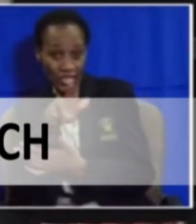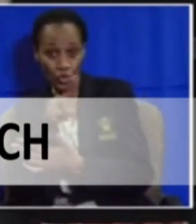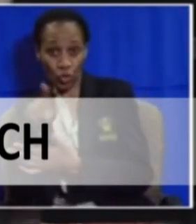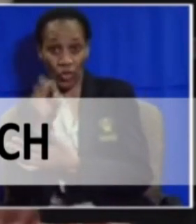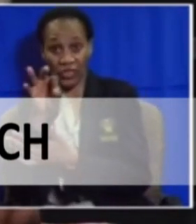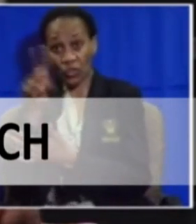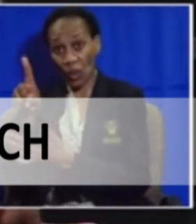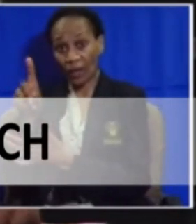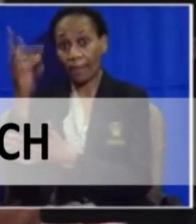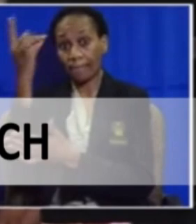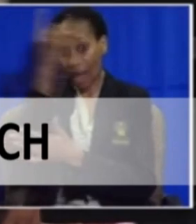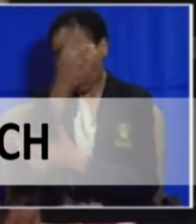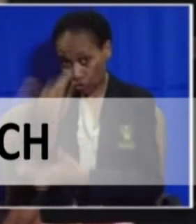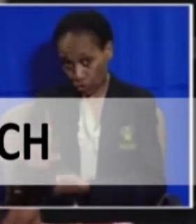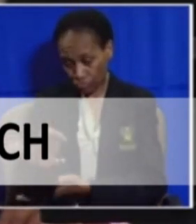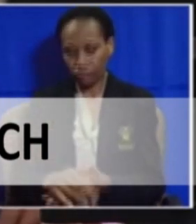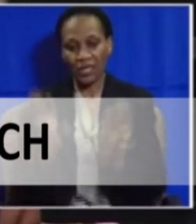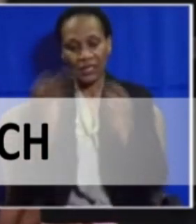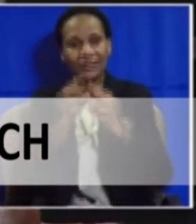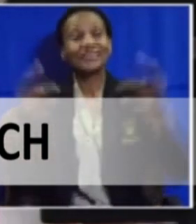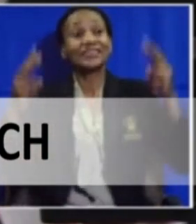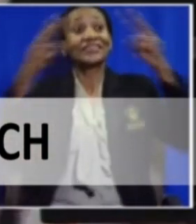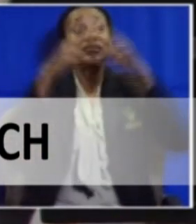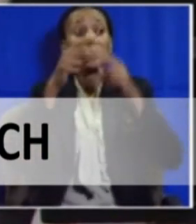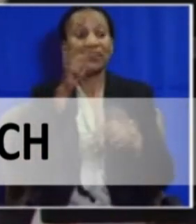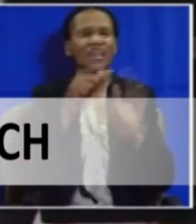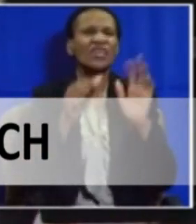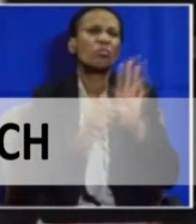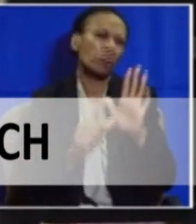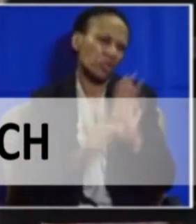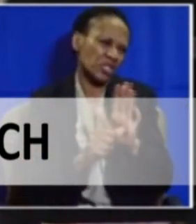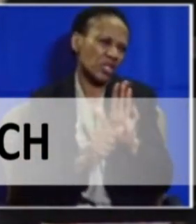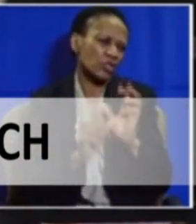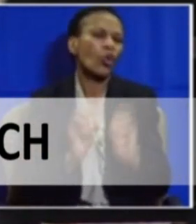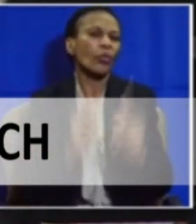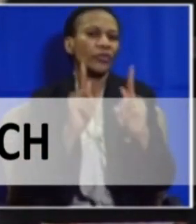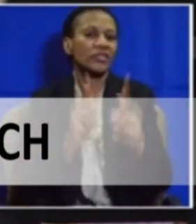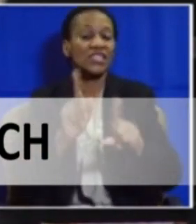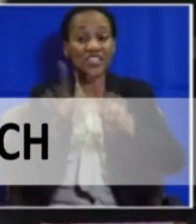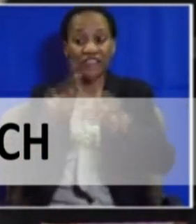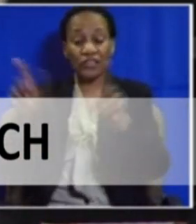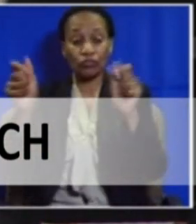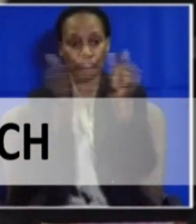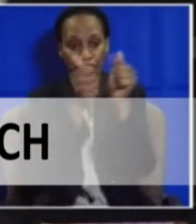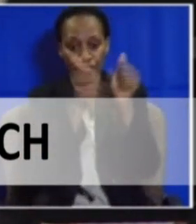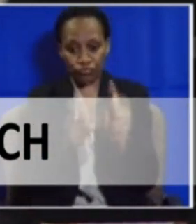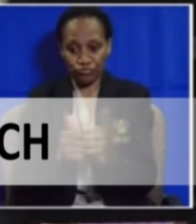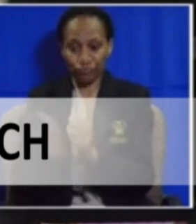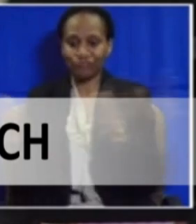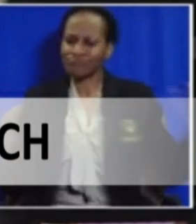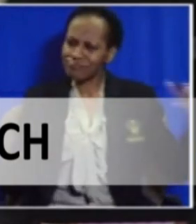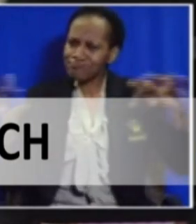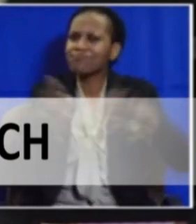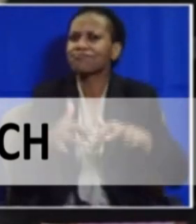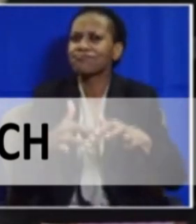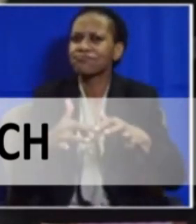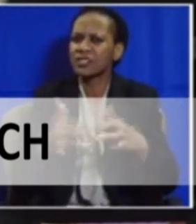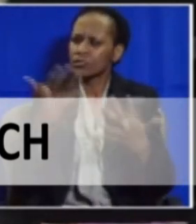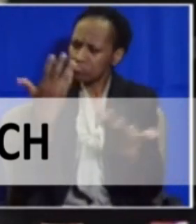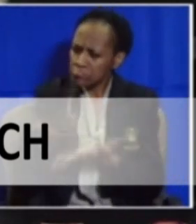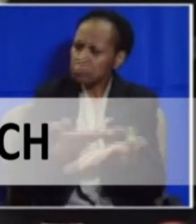March. This summit is an important opportunity for stakeholders to engage in building sustainable public